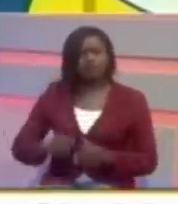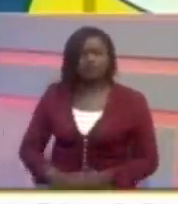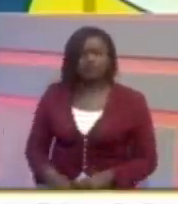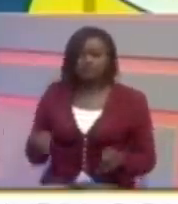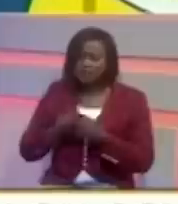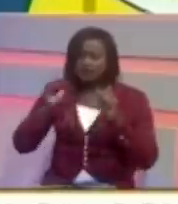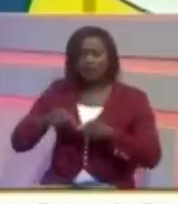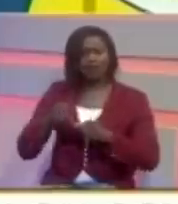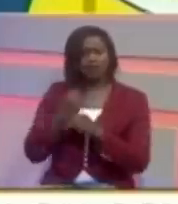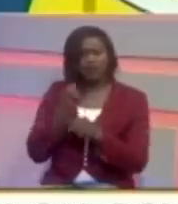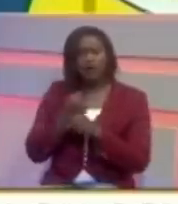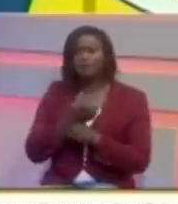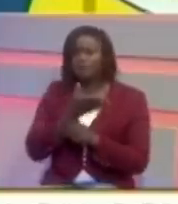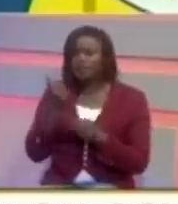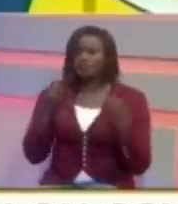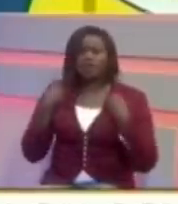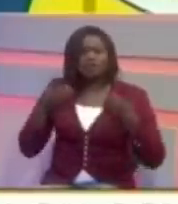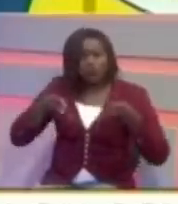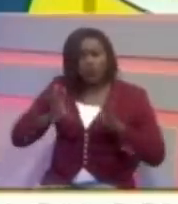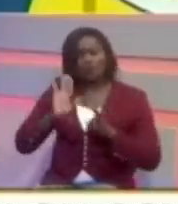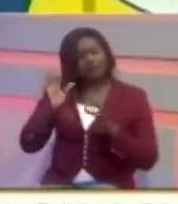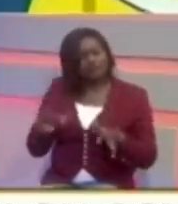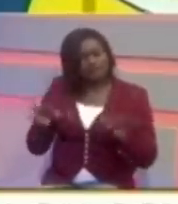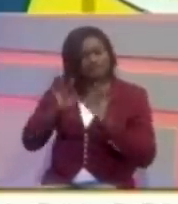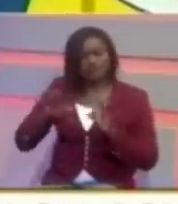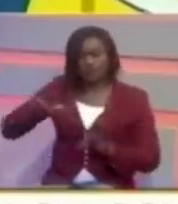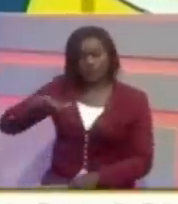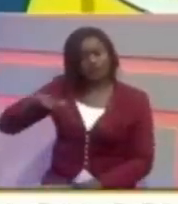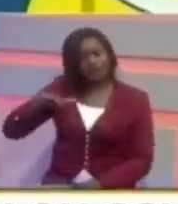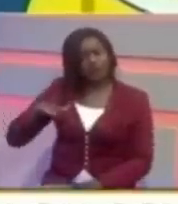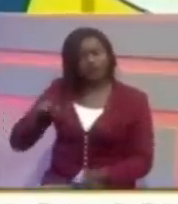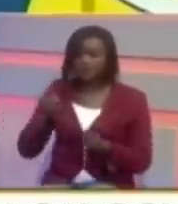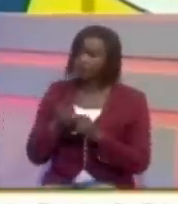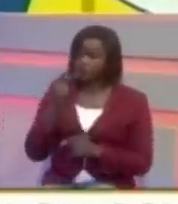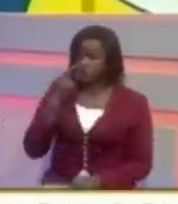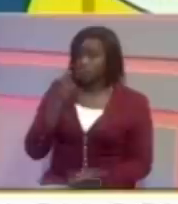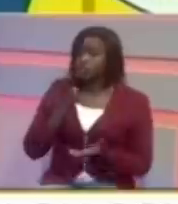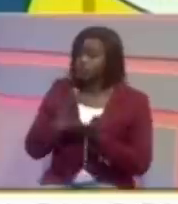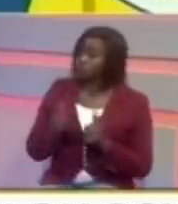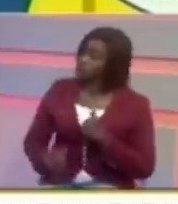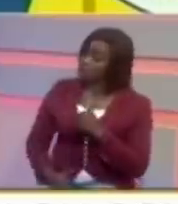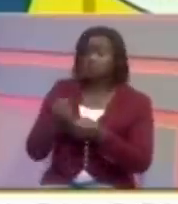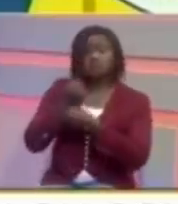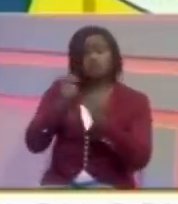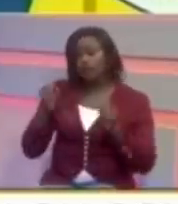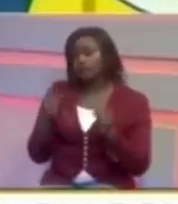make in their crucial areas. And you see how much trouble they have saved us even in this